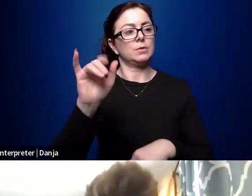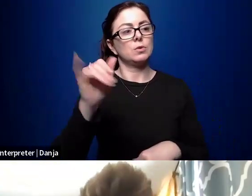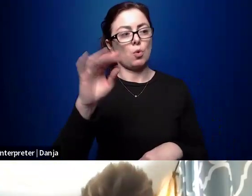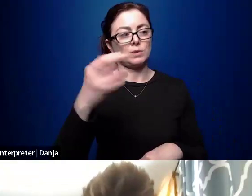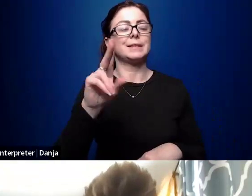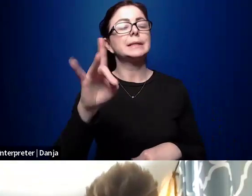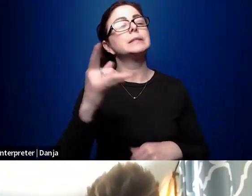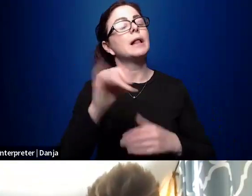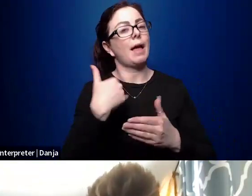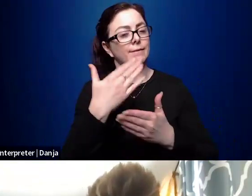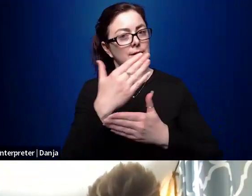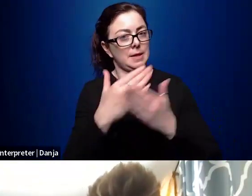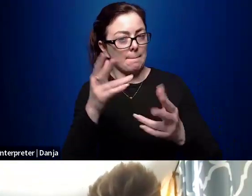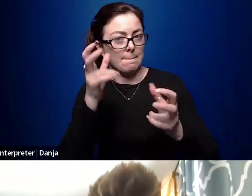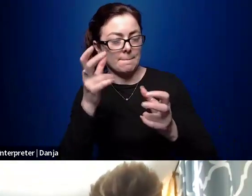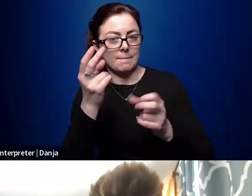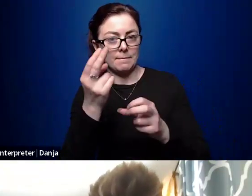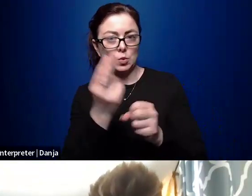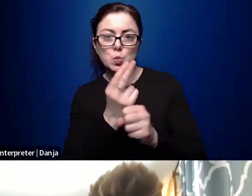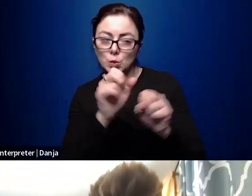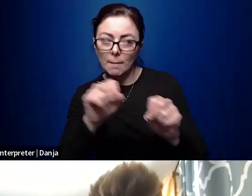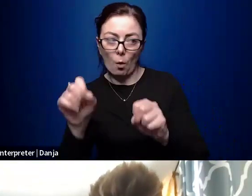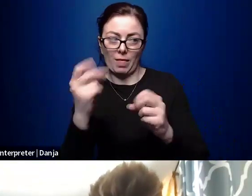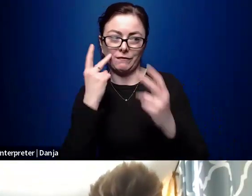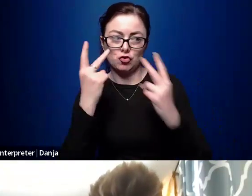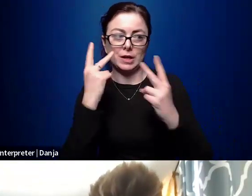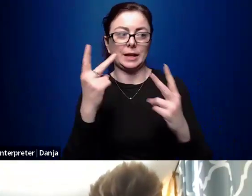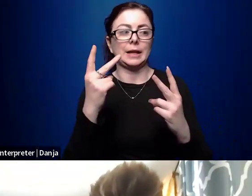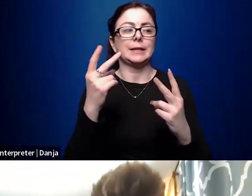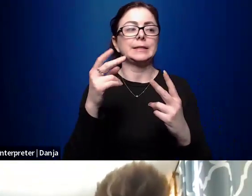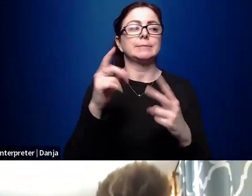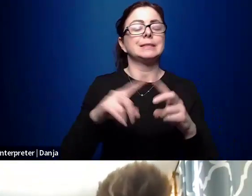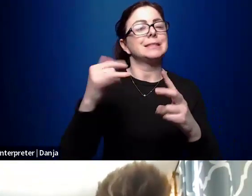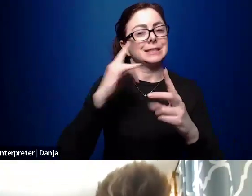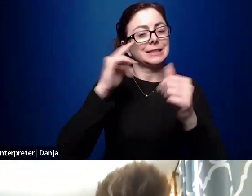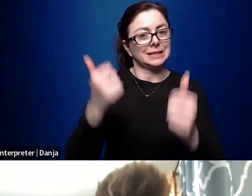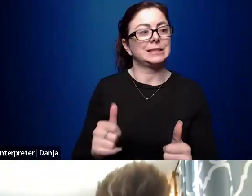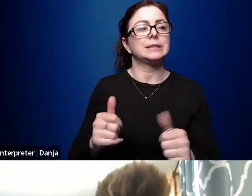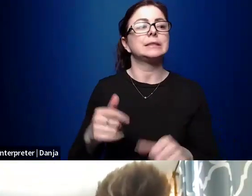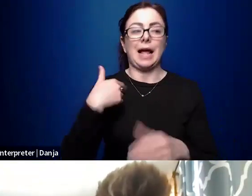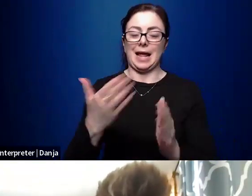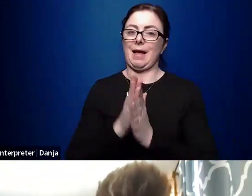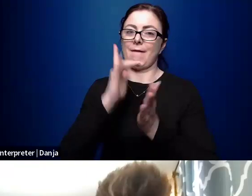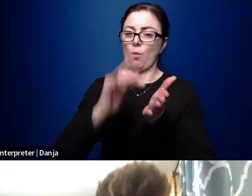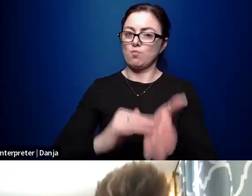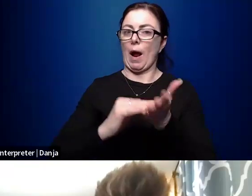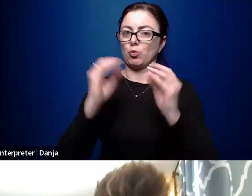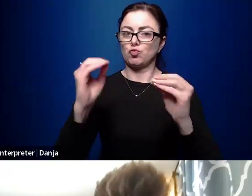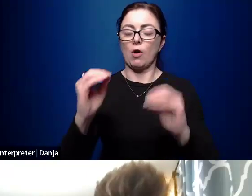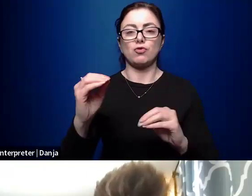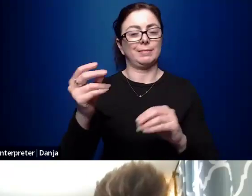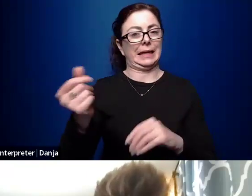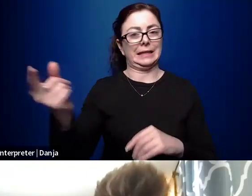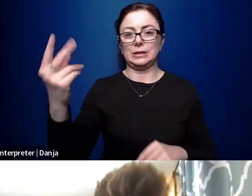request for Braille instruction and was immediately told no. And I took that at face value. And then after